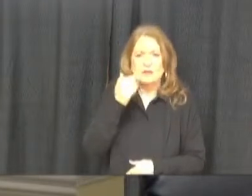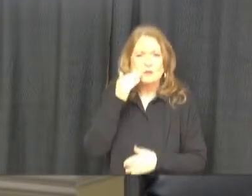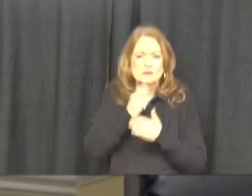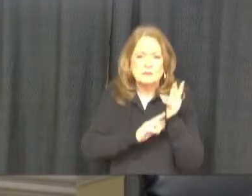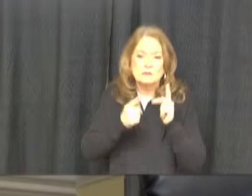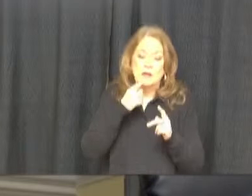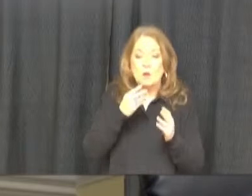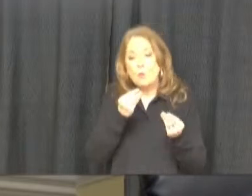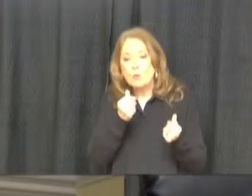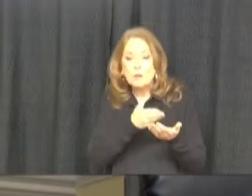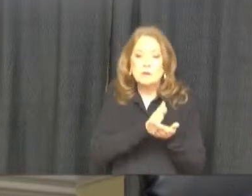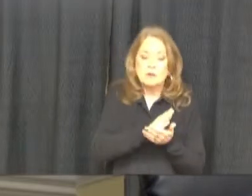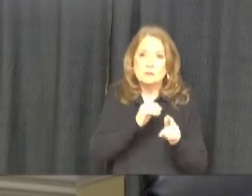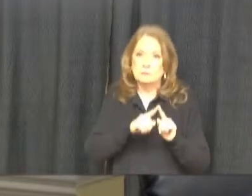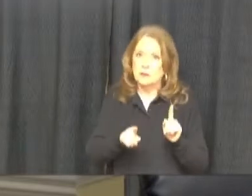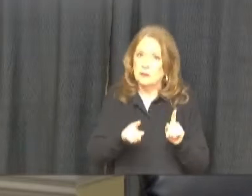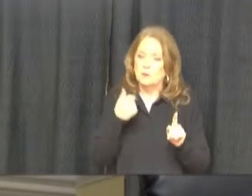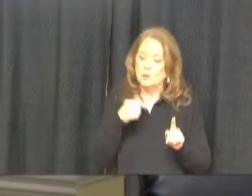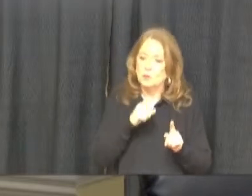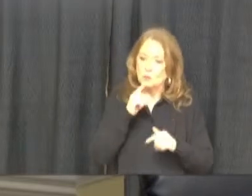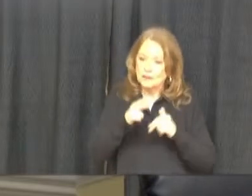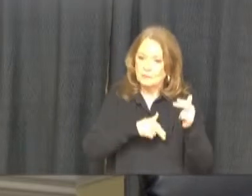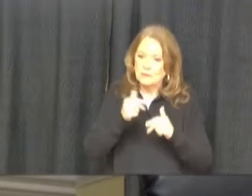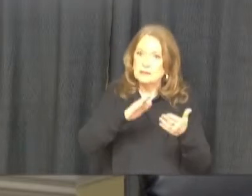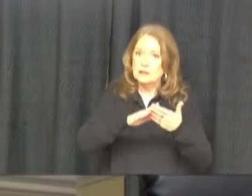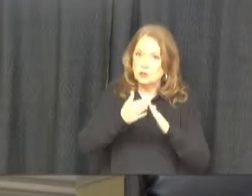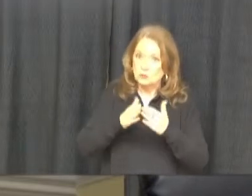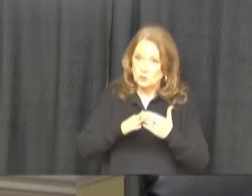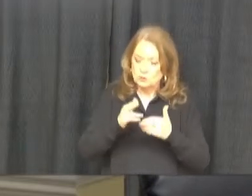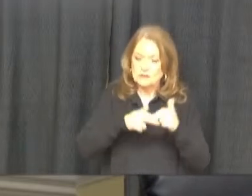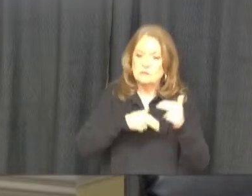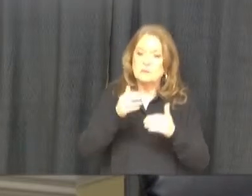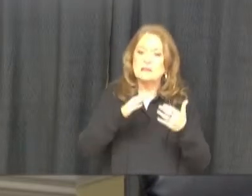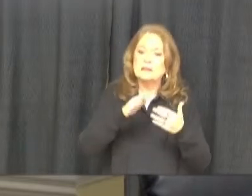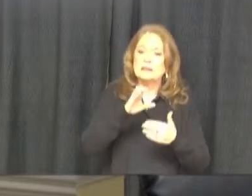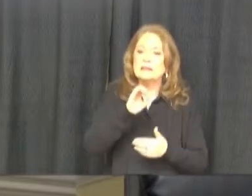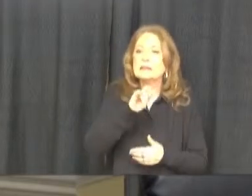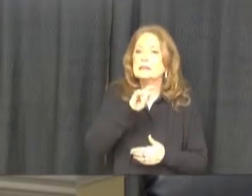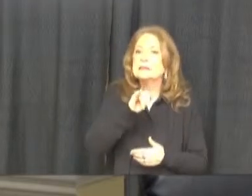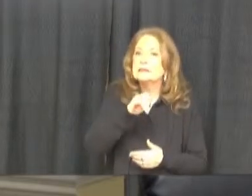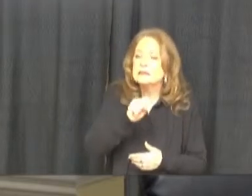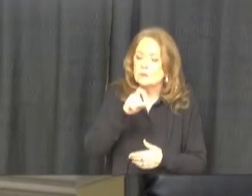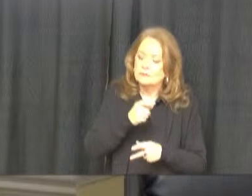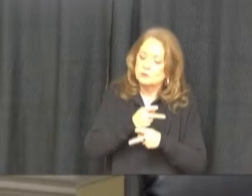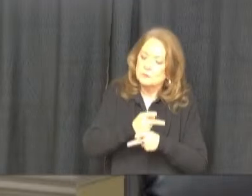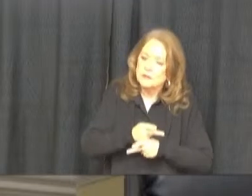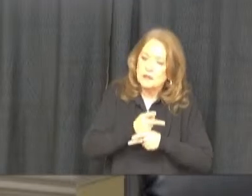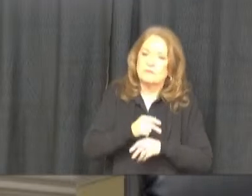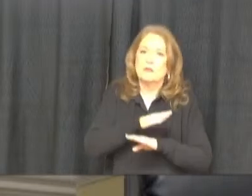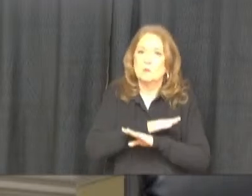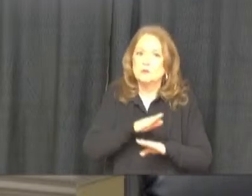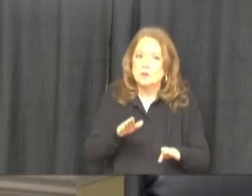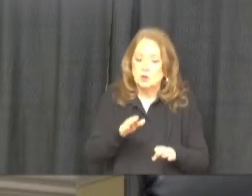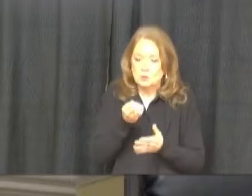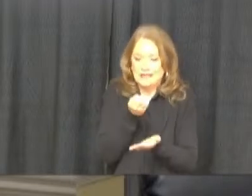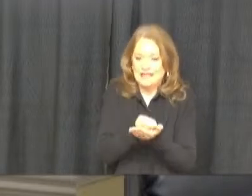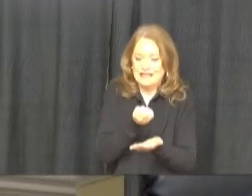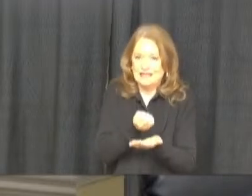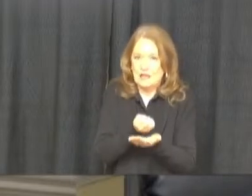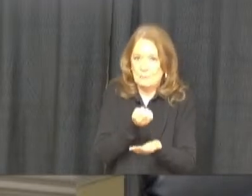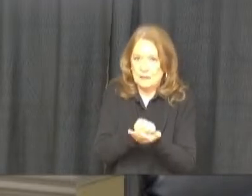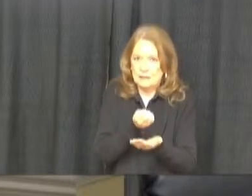property rights, but we're really building communities, building cities, and we have to be careful that we don't